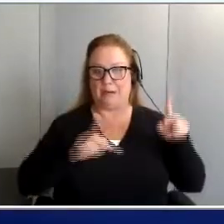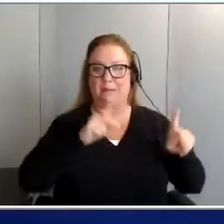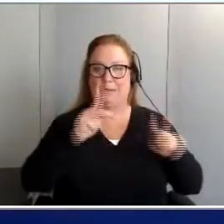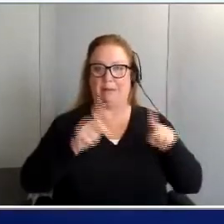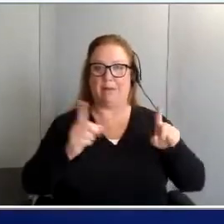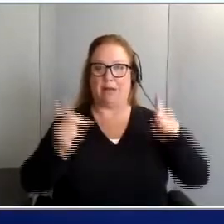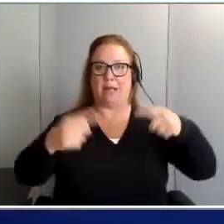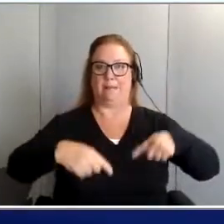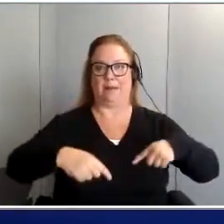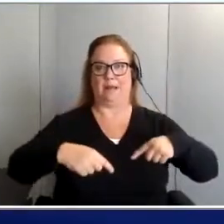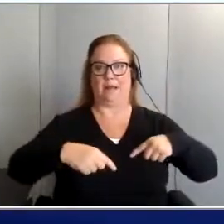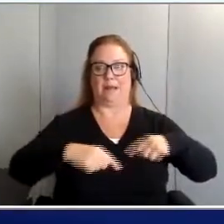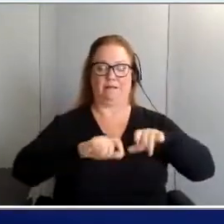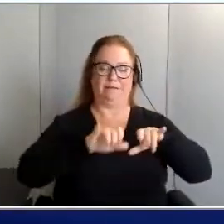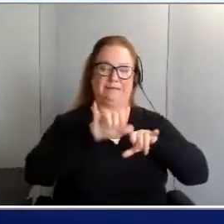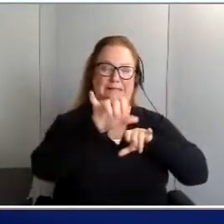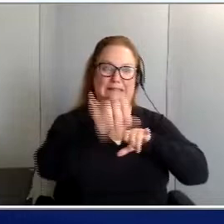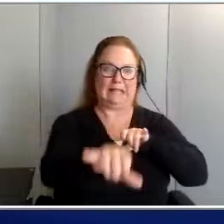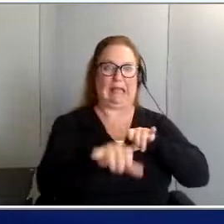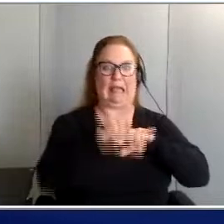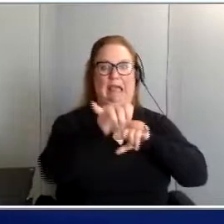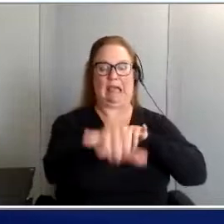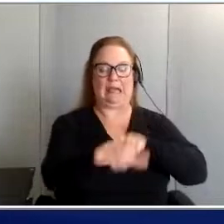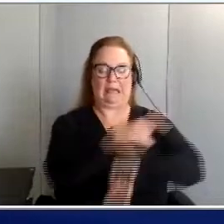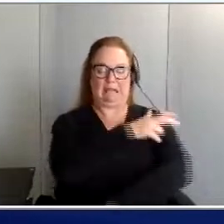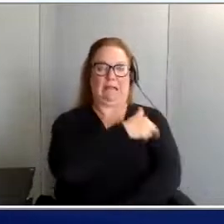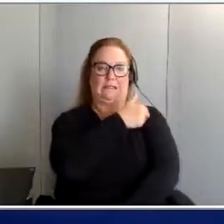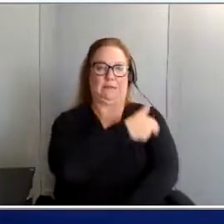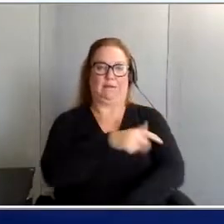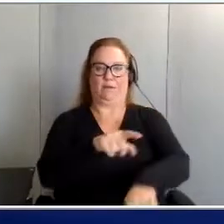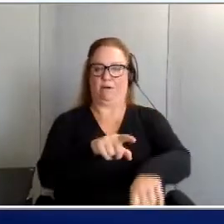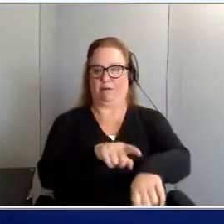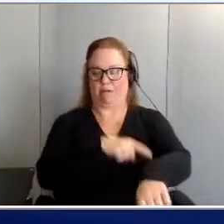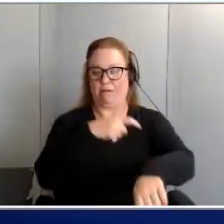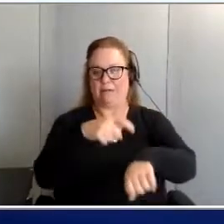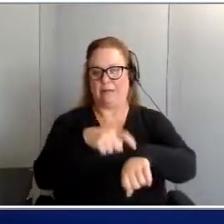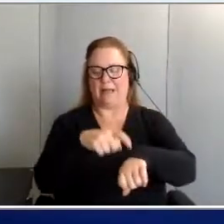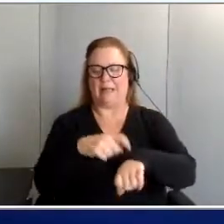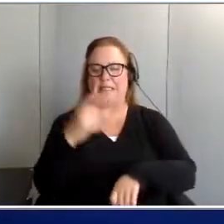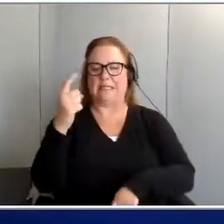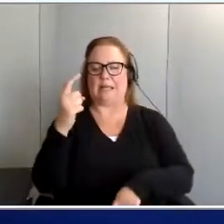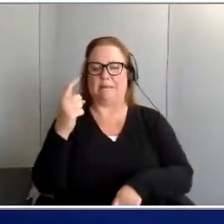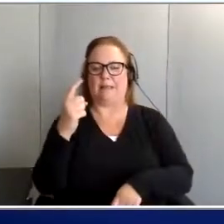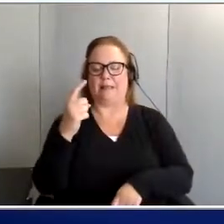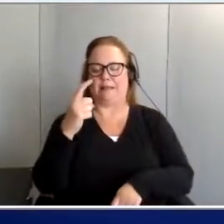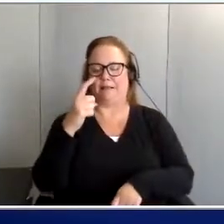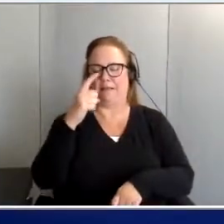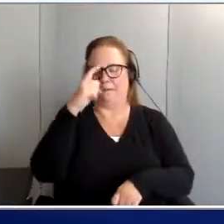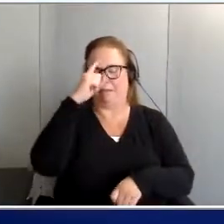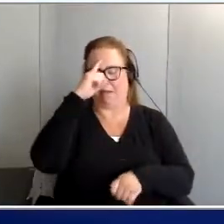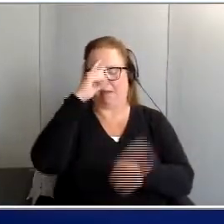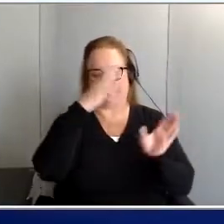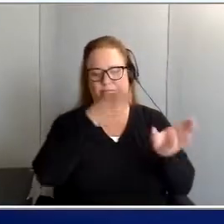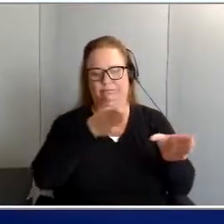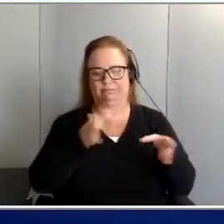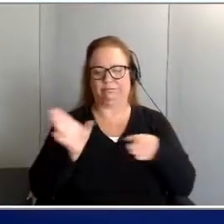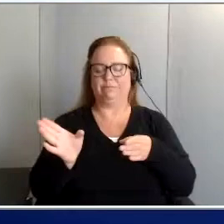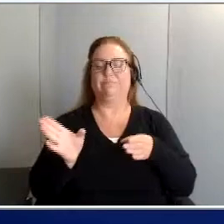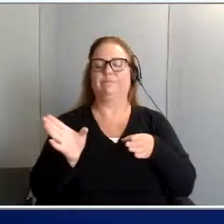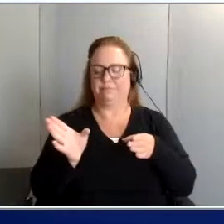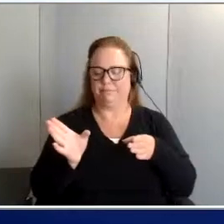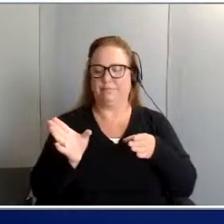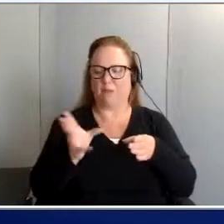extra long stays. And so just having something that can kind of take their mind off of, what they're going